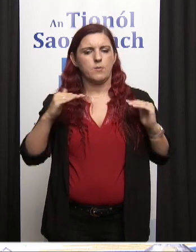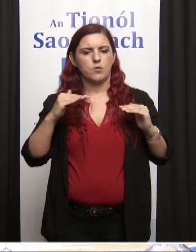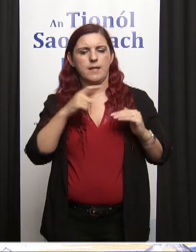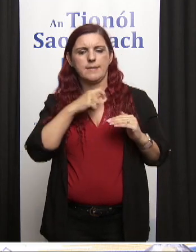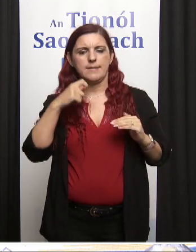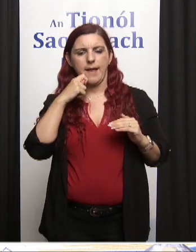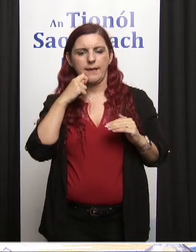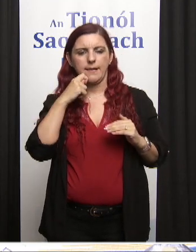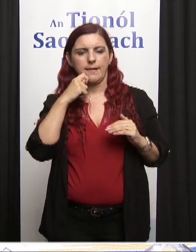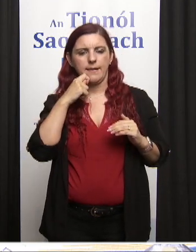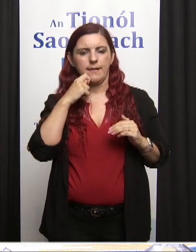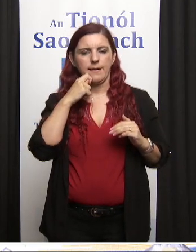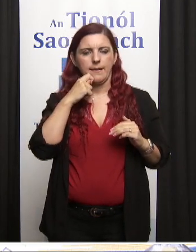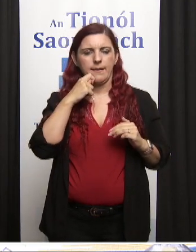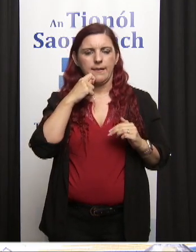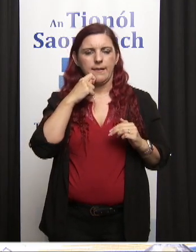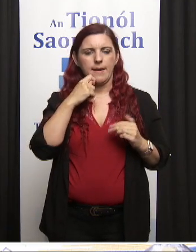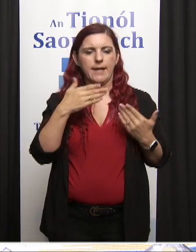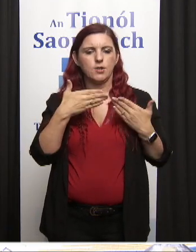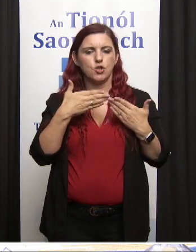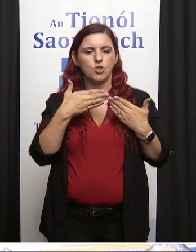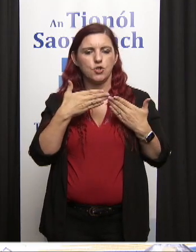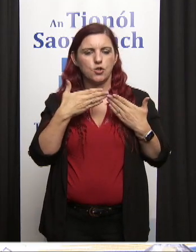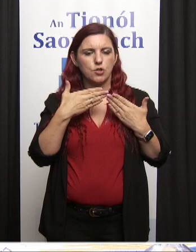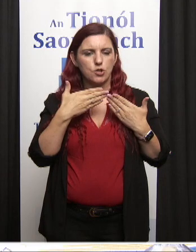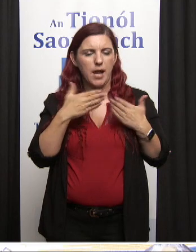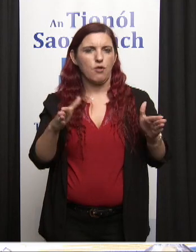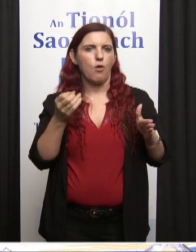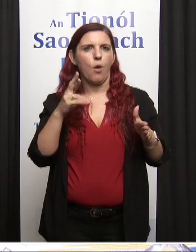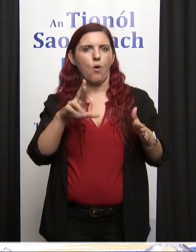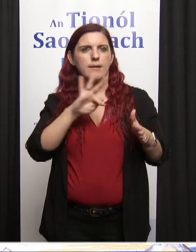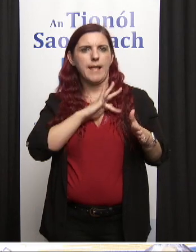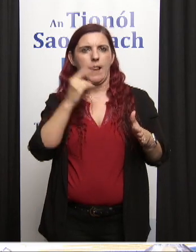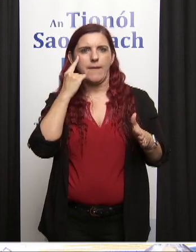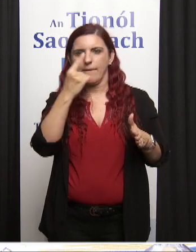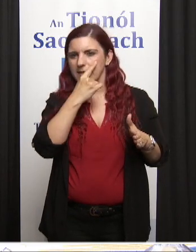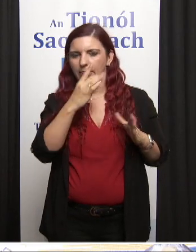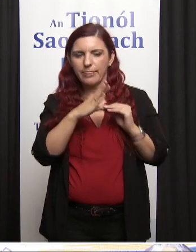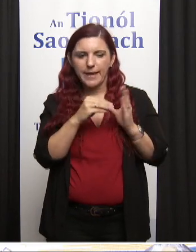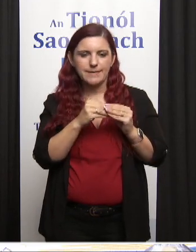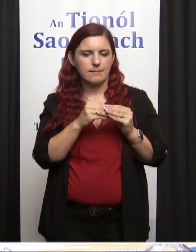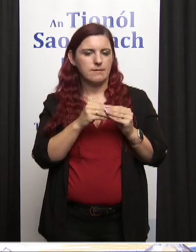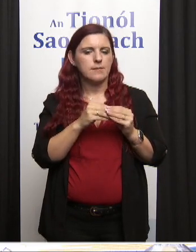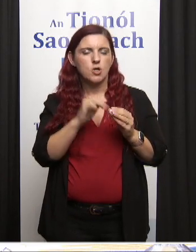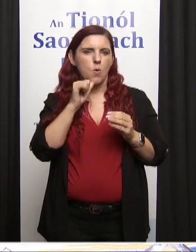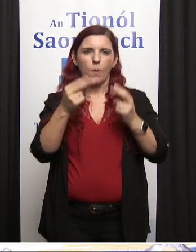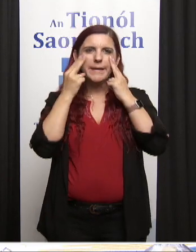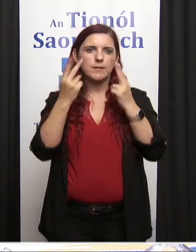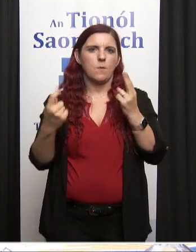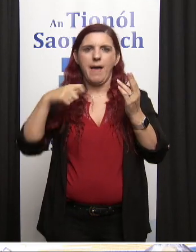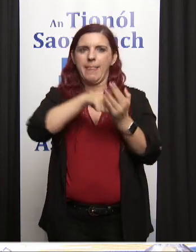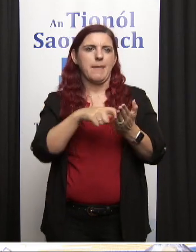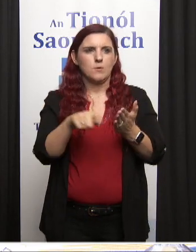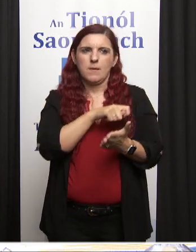you know, things that are very general and self-evident and for which, you know, there's already an obvious kind of